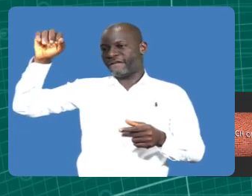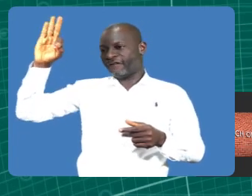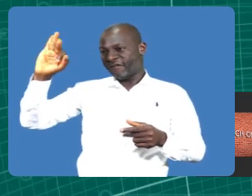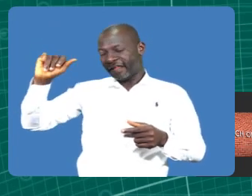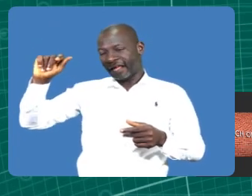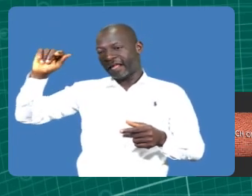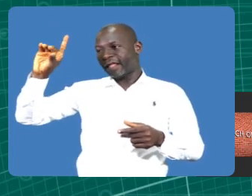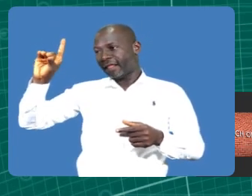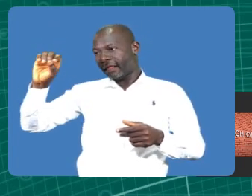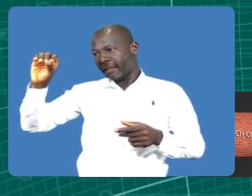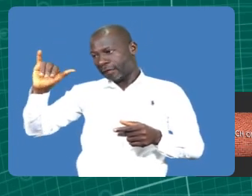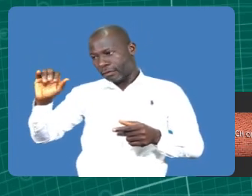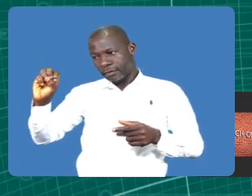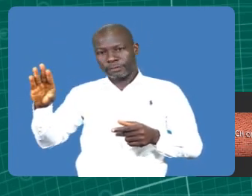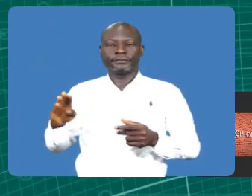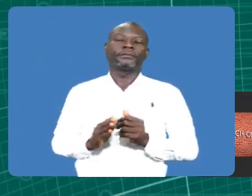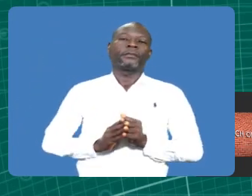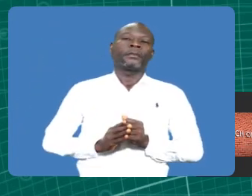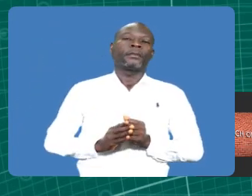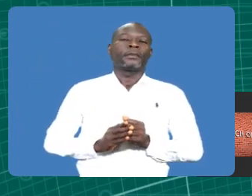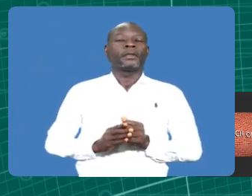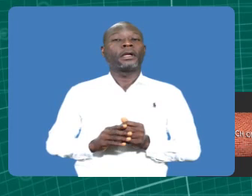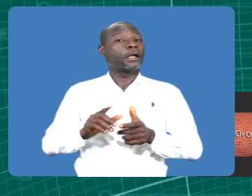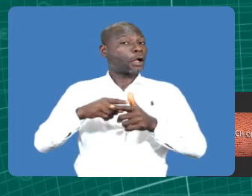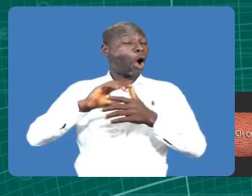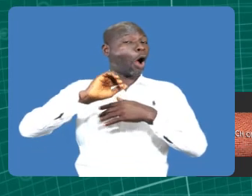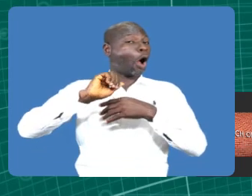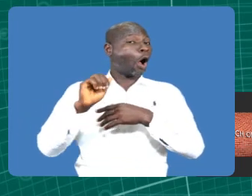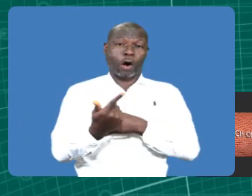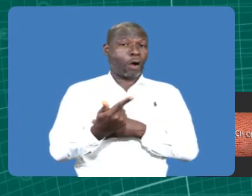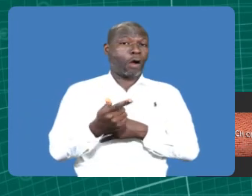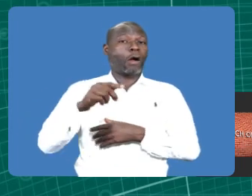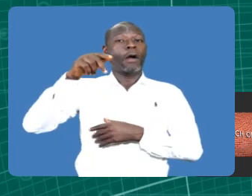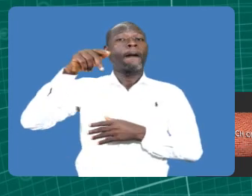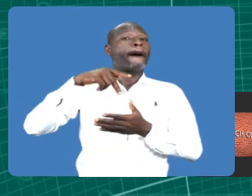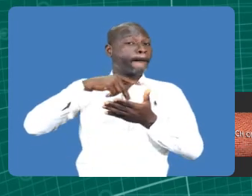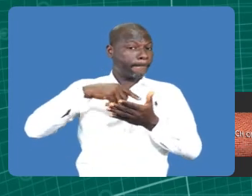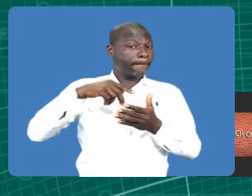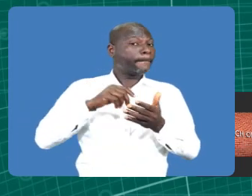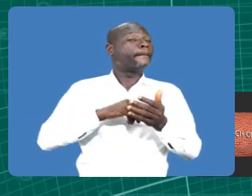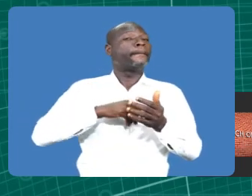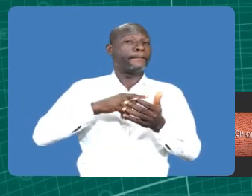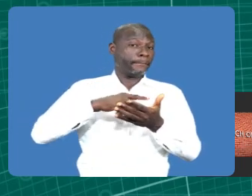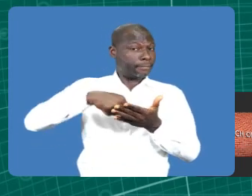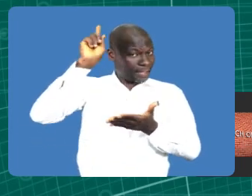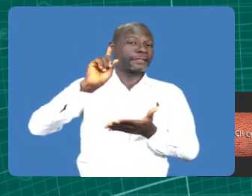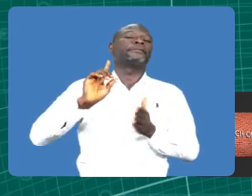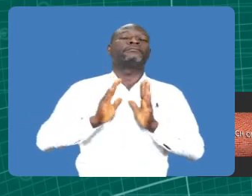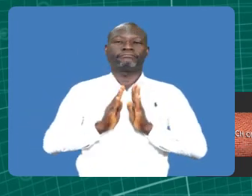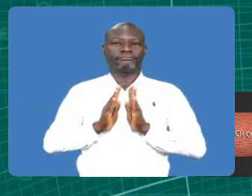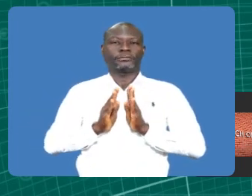Next, the following, all of them did pass our examination.